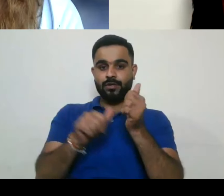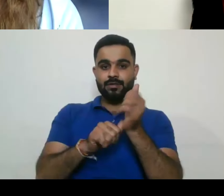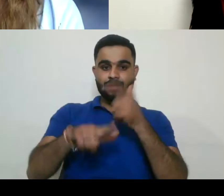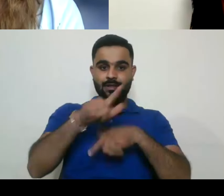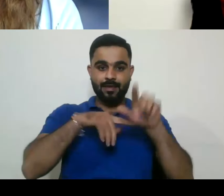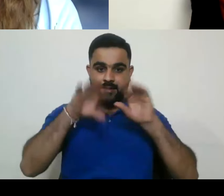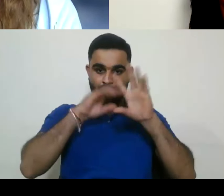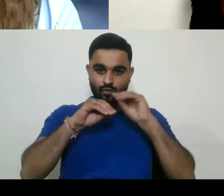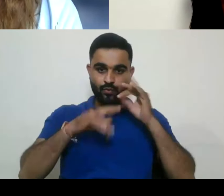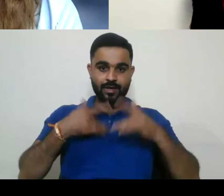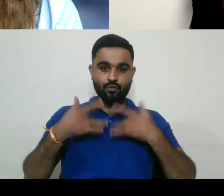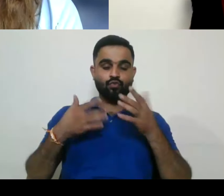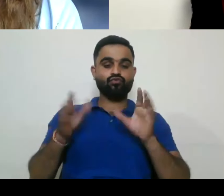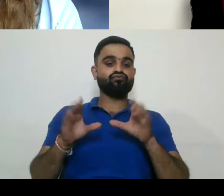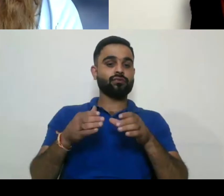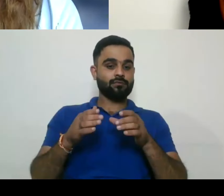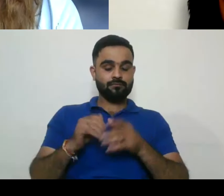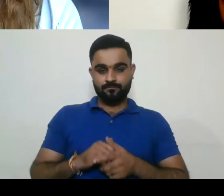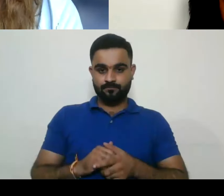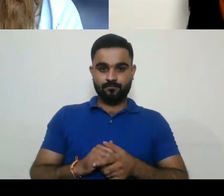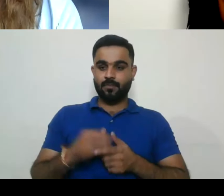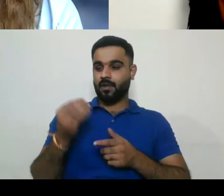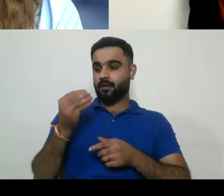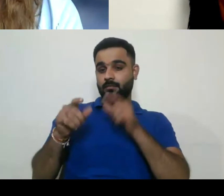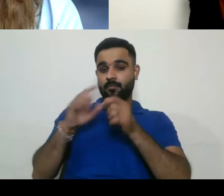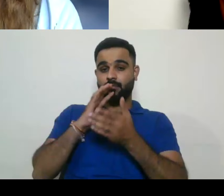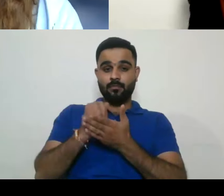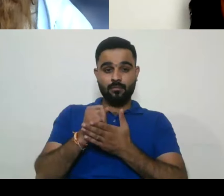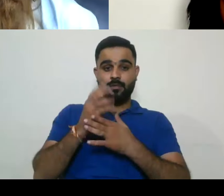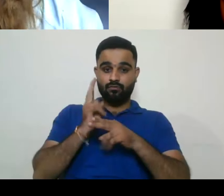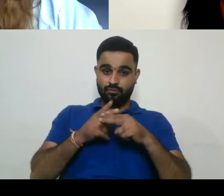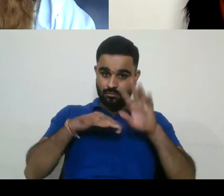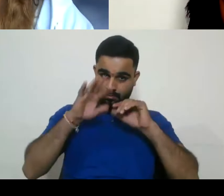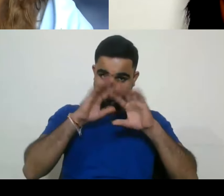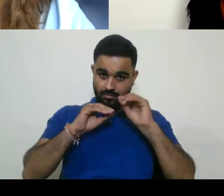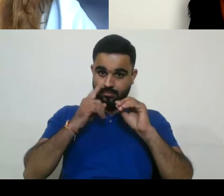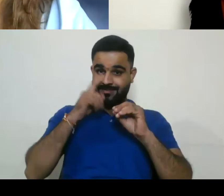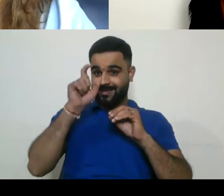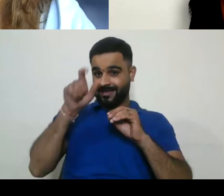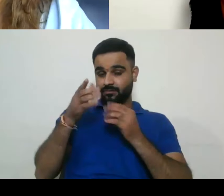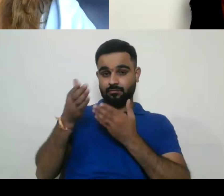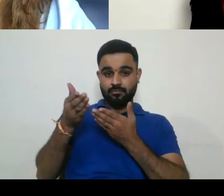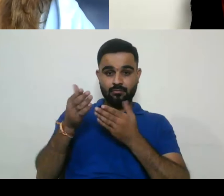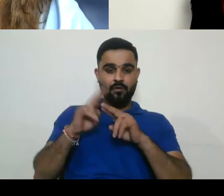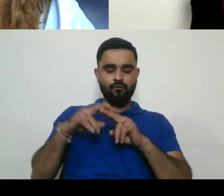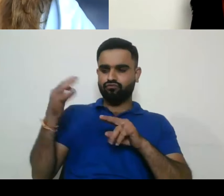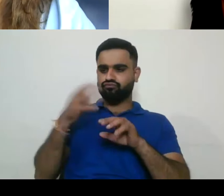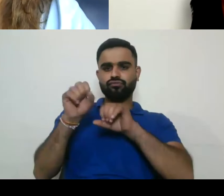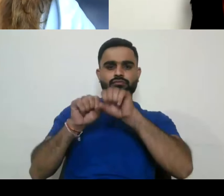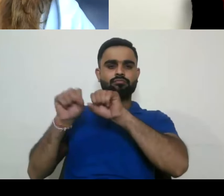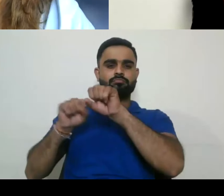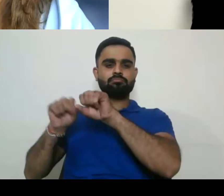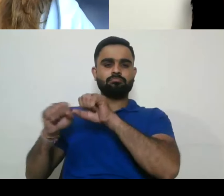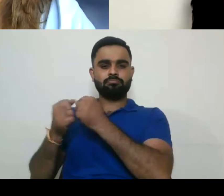Learning, Interest Section. As someone committed to continuous learning, Shilpi has completed numerous certificate